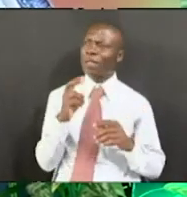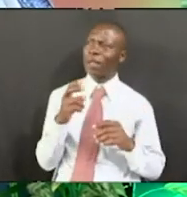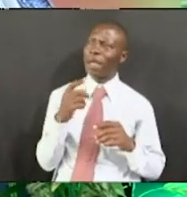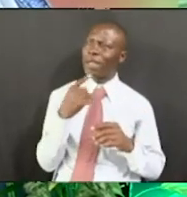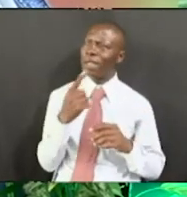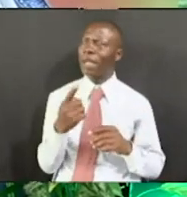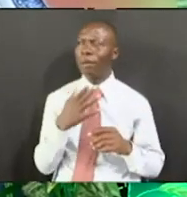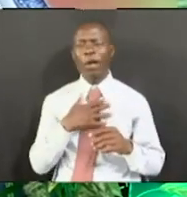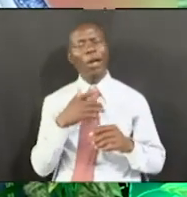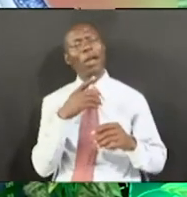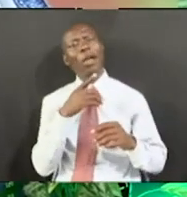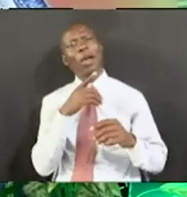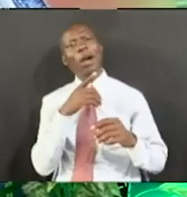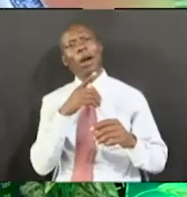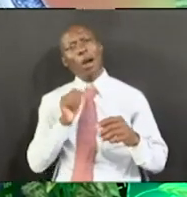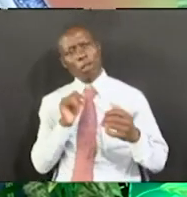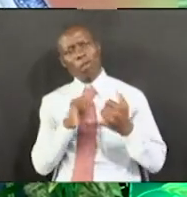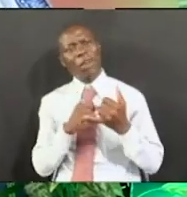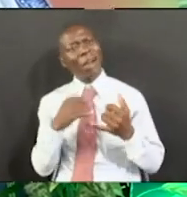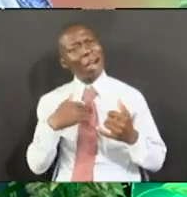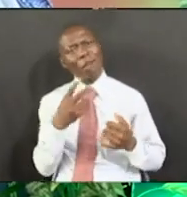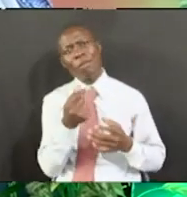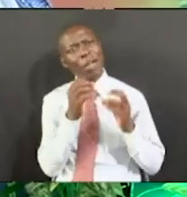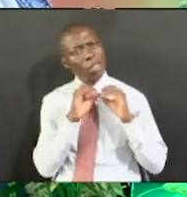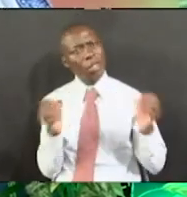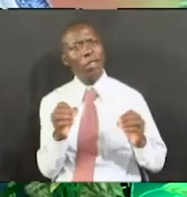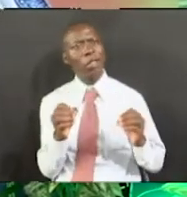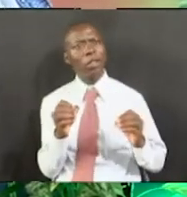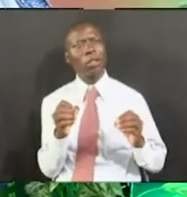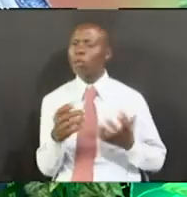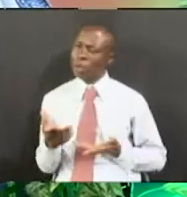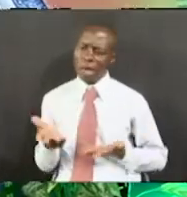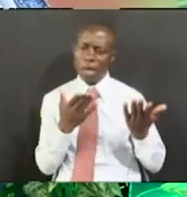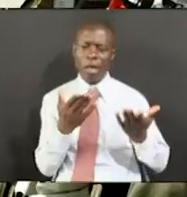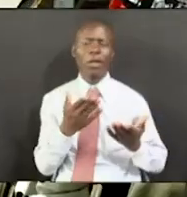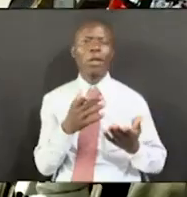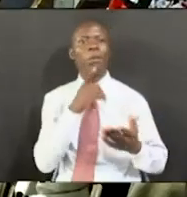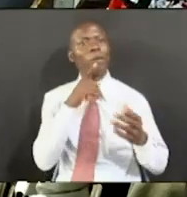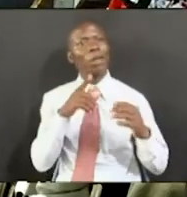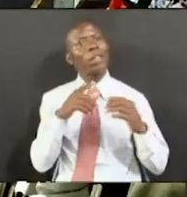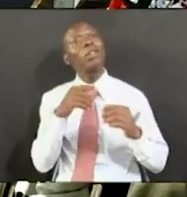who is coming is aspiring to be a pastor. He doesn't have money.